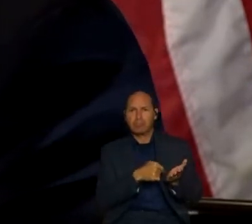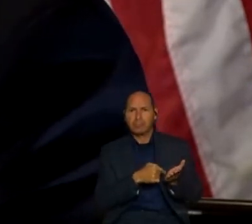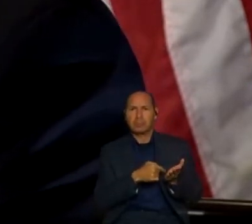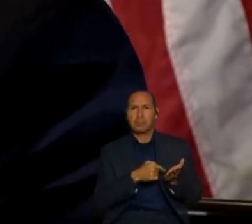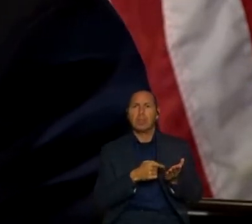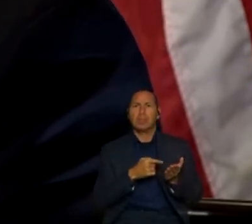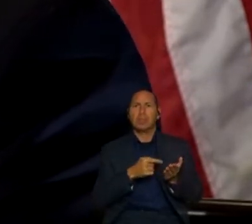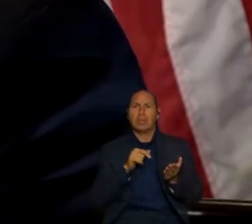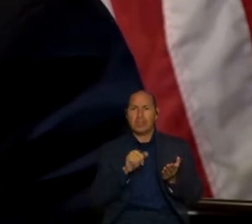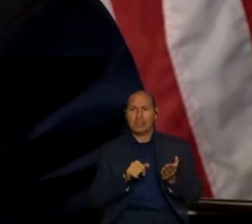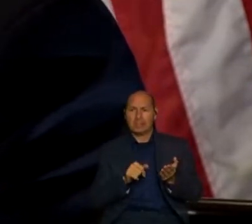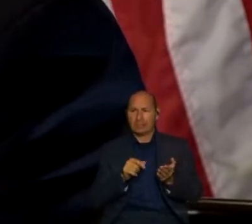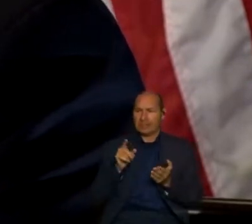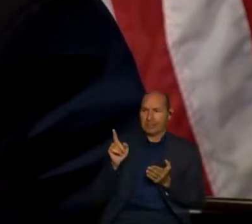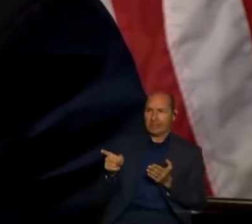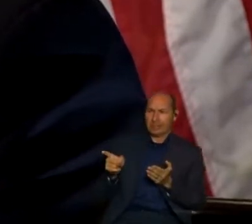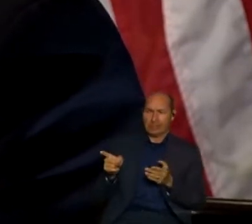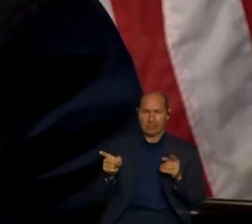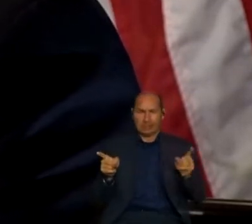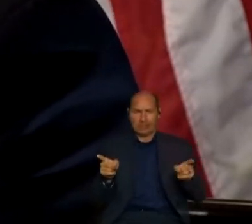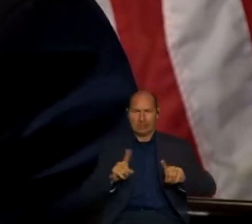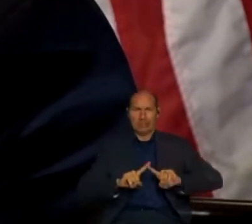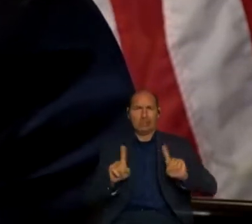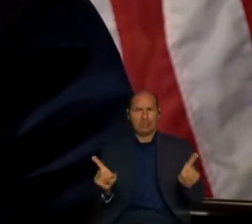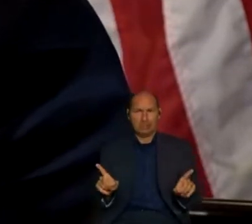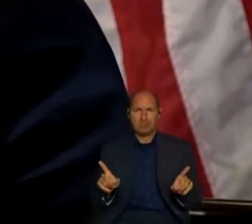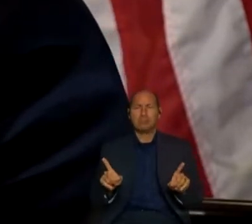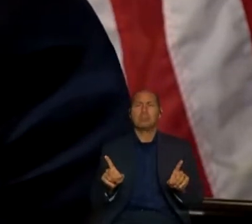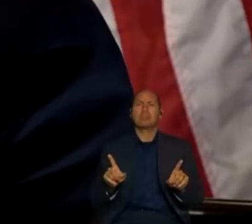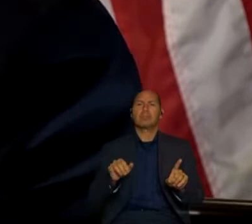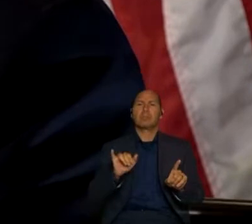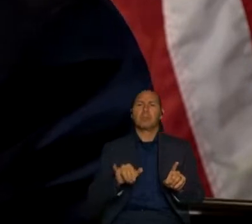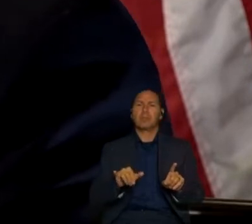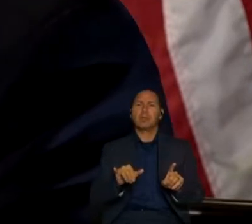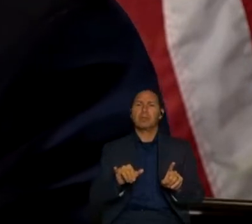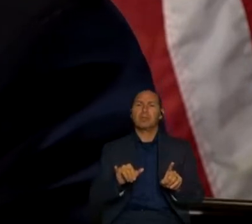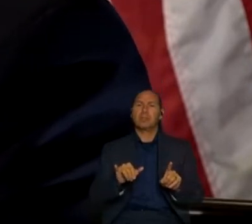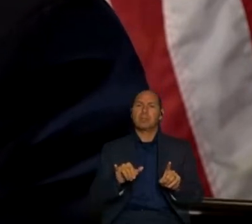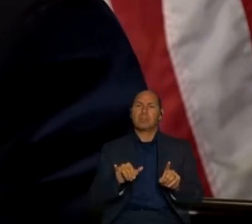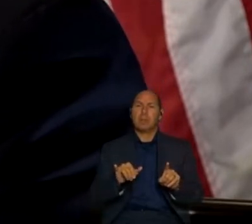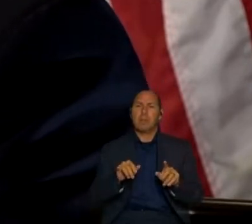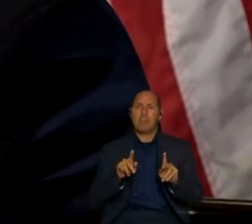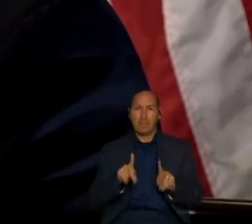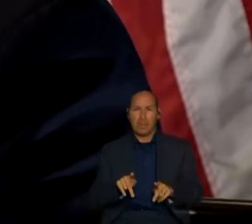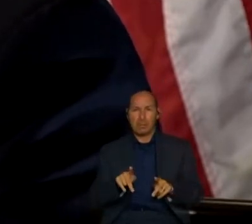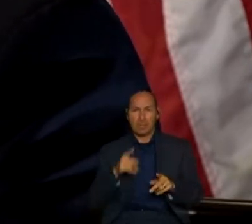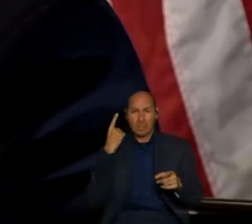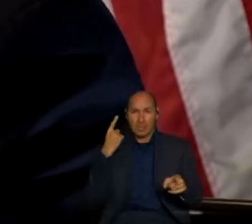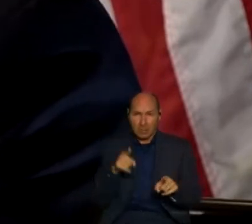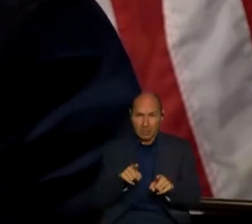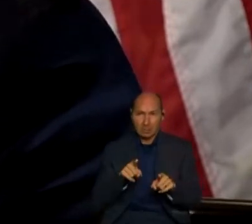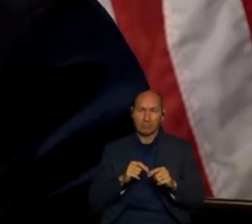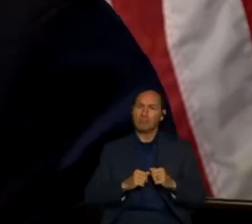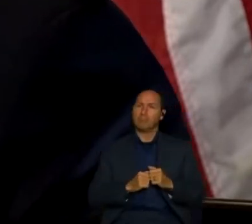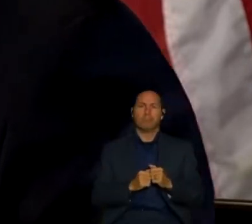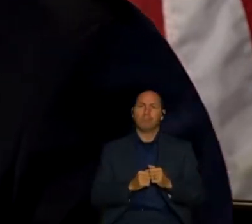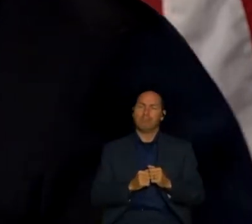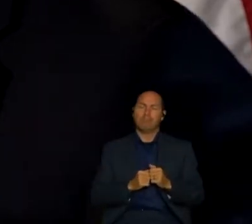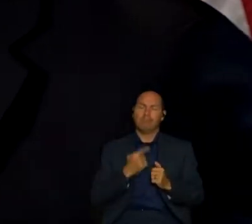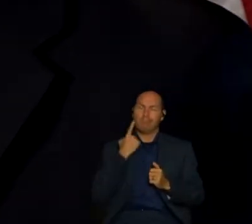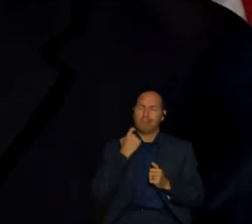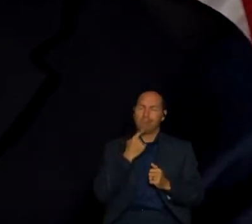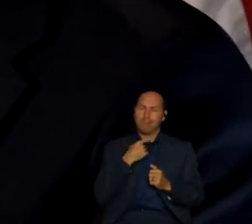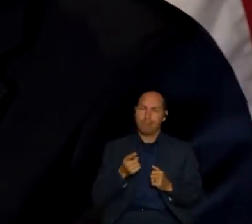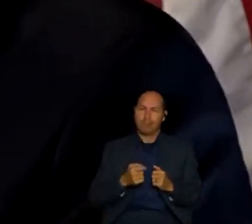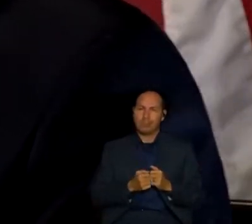between us and the creditors resulted in an impasse, as I mentioned just a moment ago. The Oversight Board